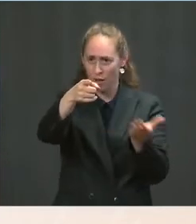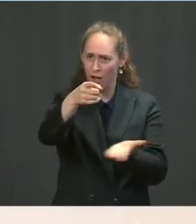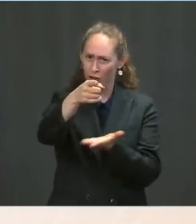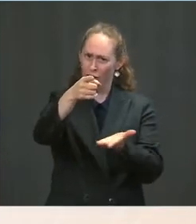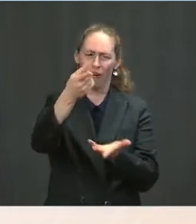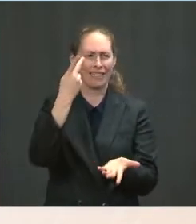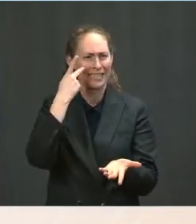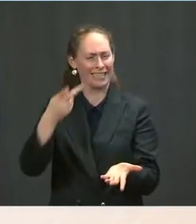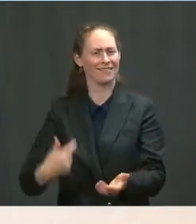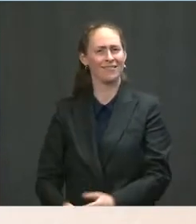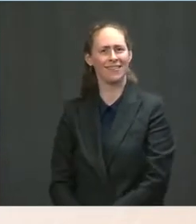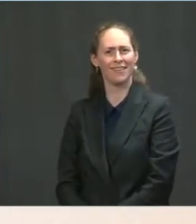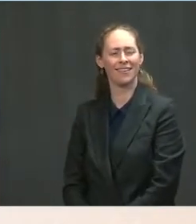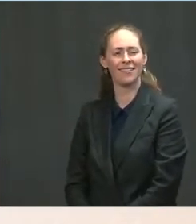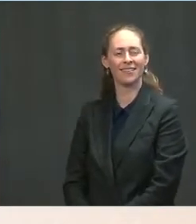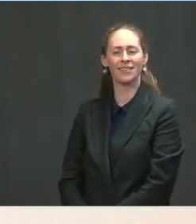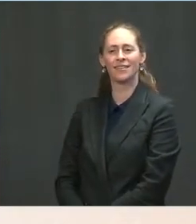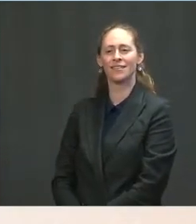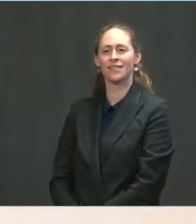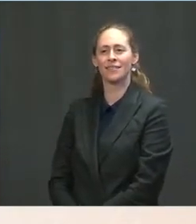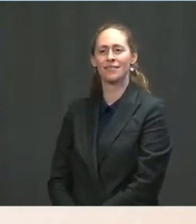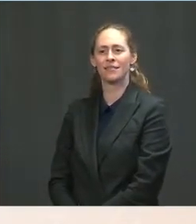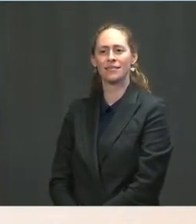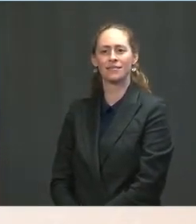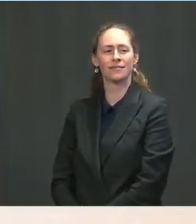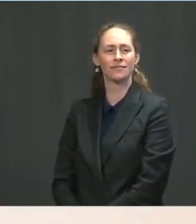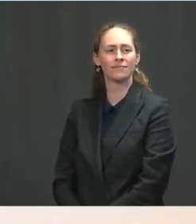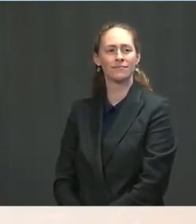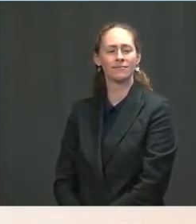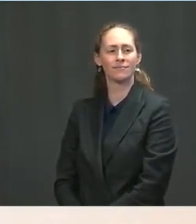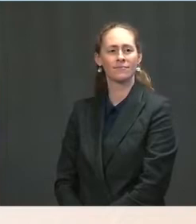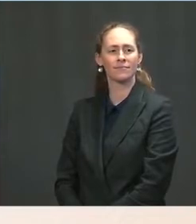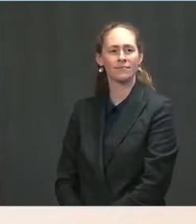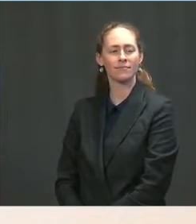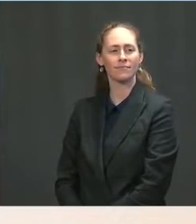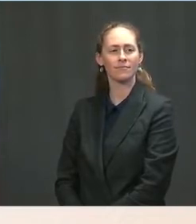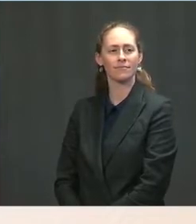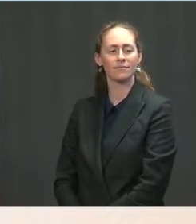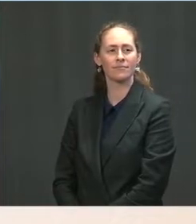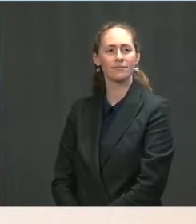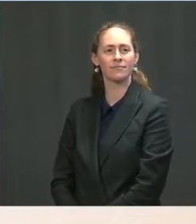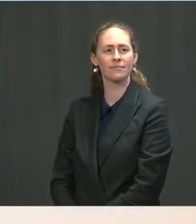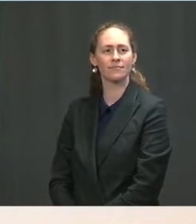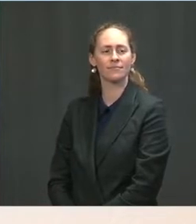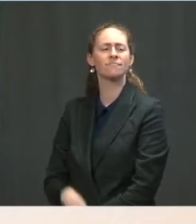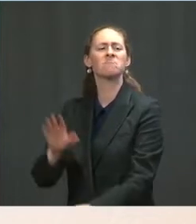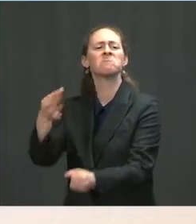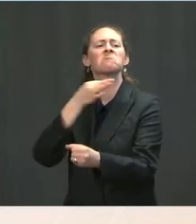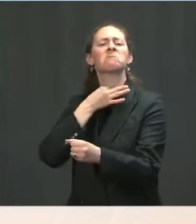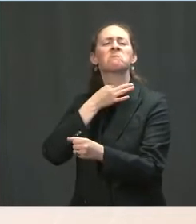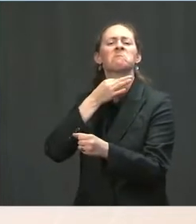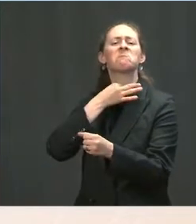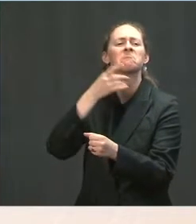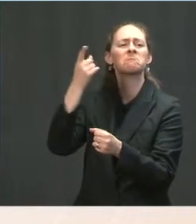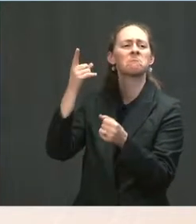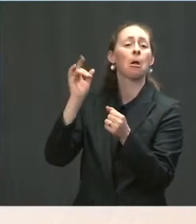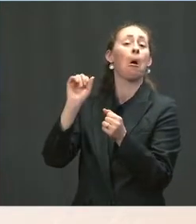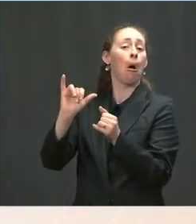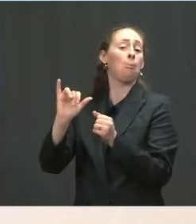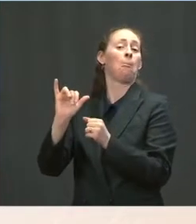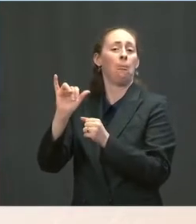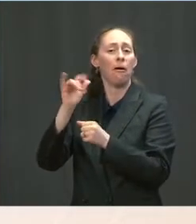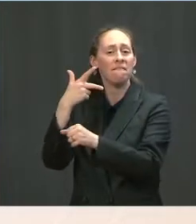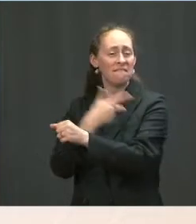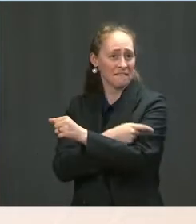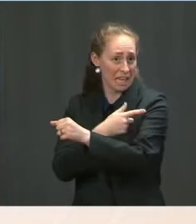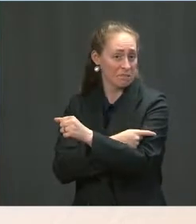Peter. Thank you. Building off of your point, the vaccines work. Then why is the president asking vaccinated